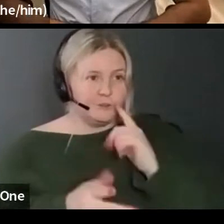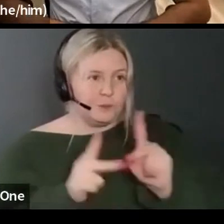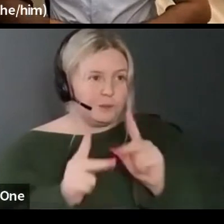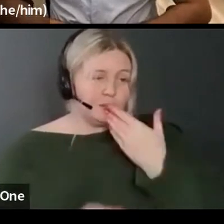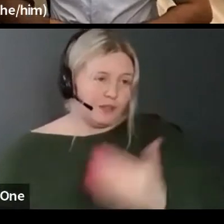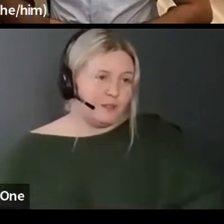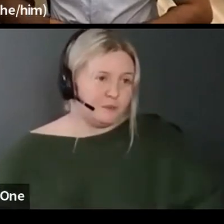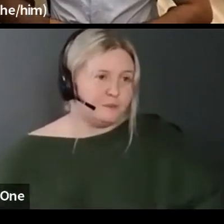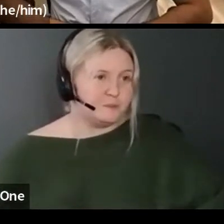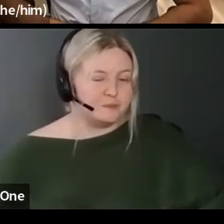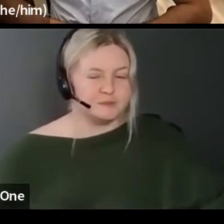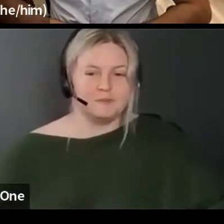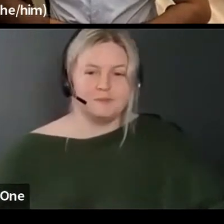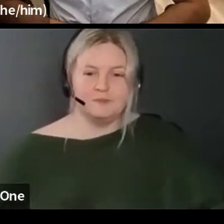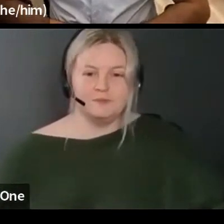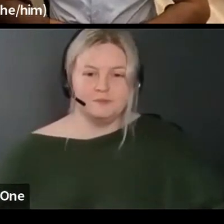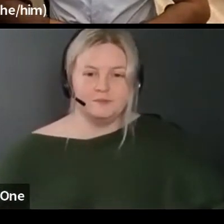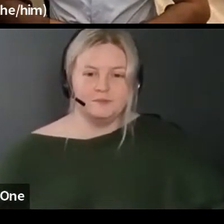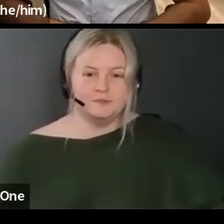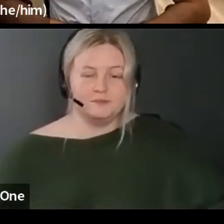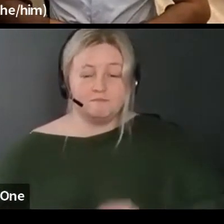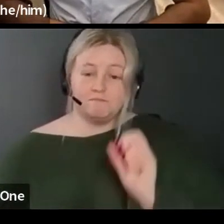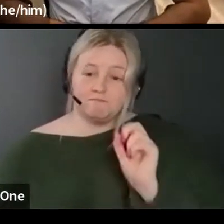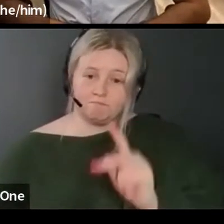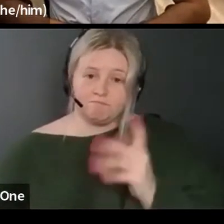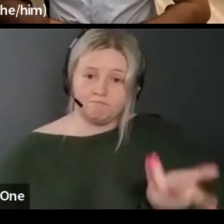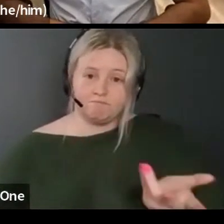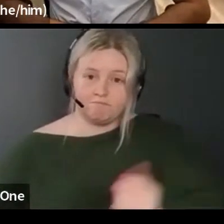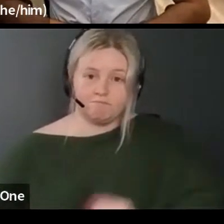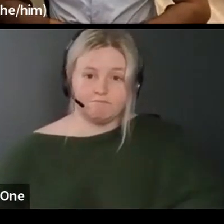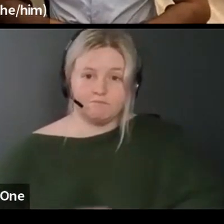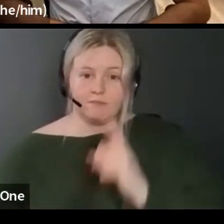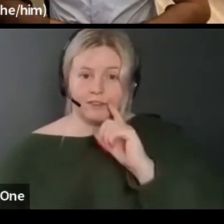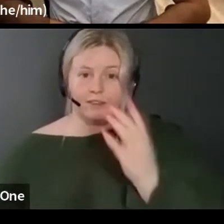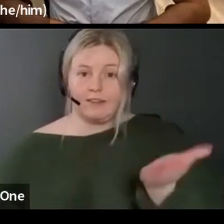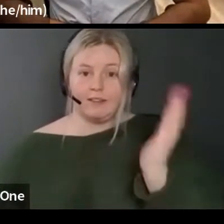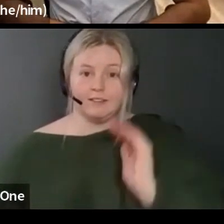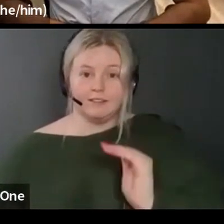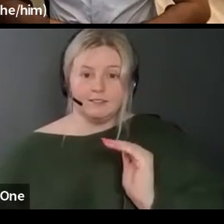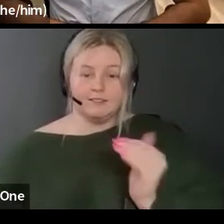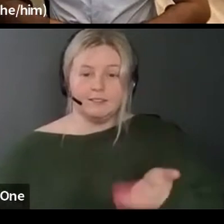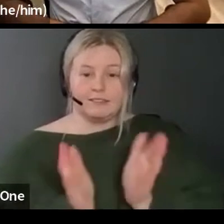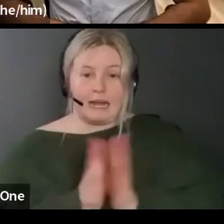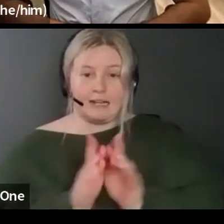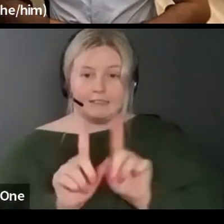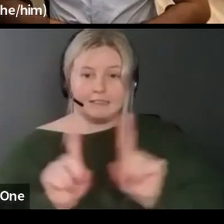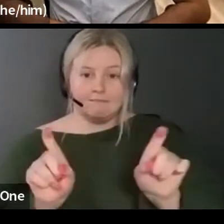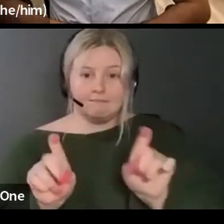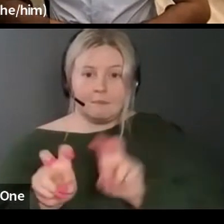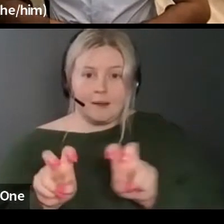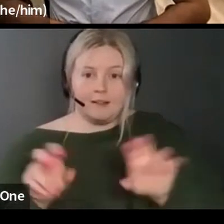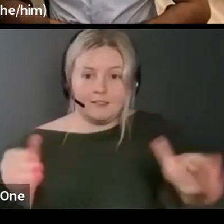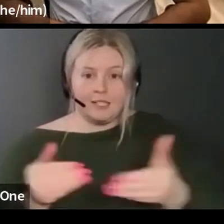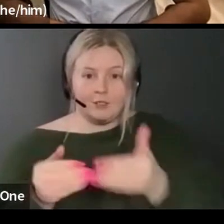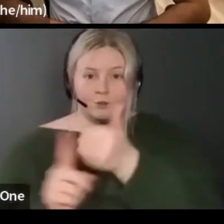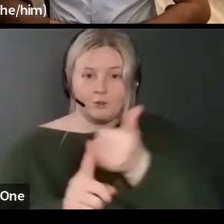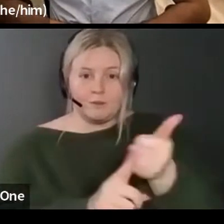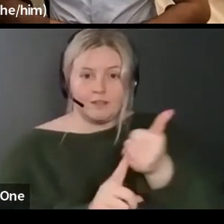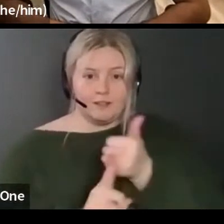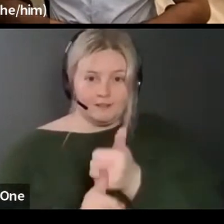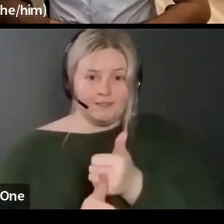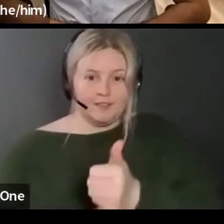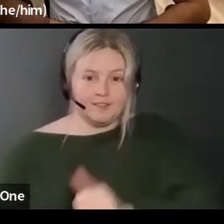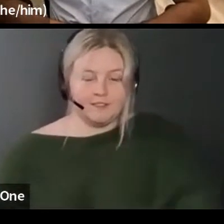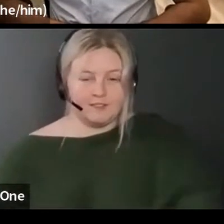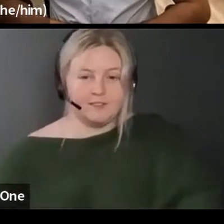you. All right, well, I think the next thing is to ask our panelists to introduce themselves.